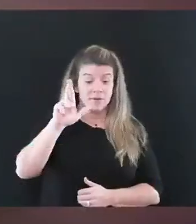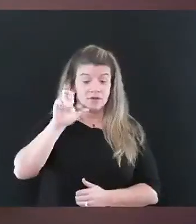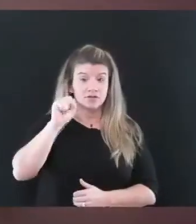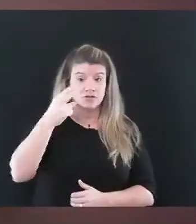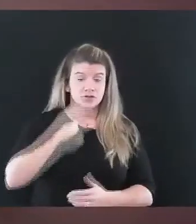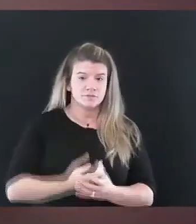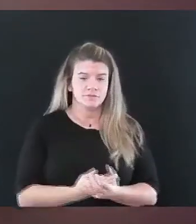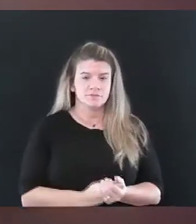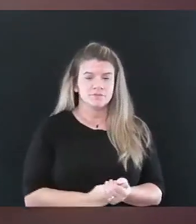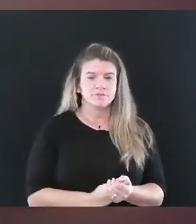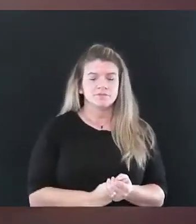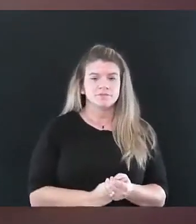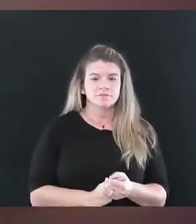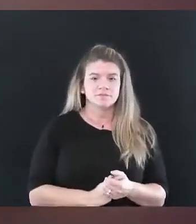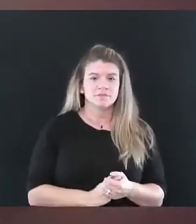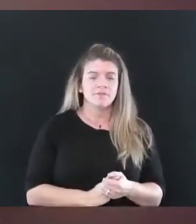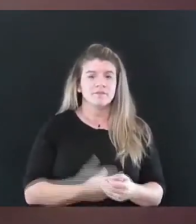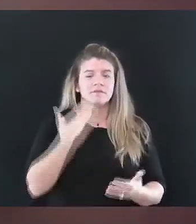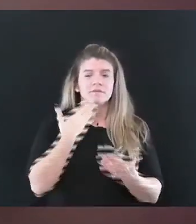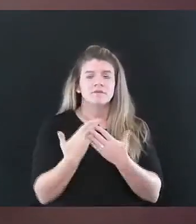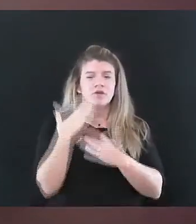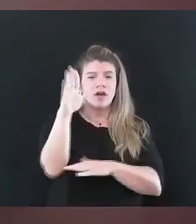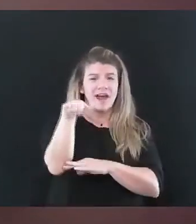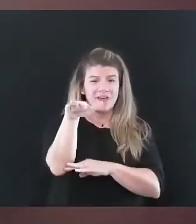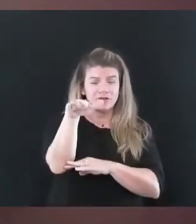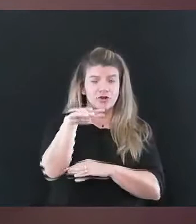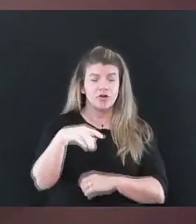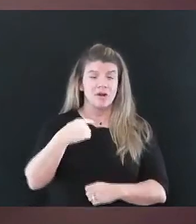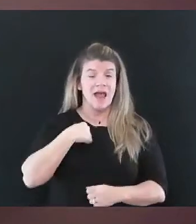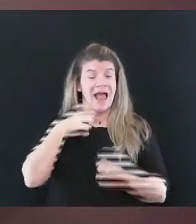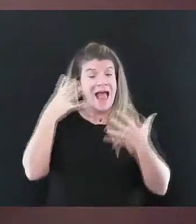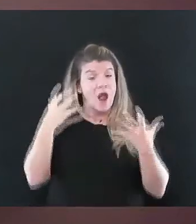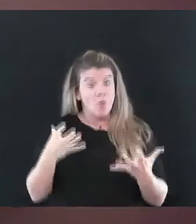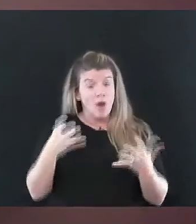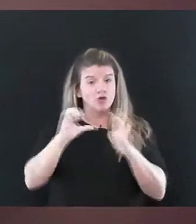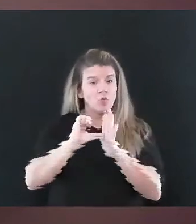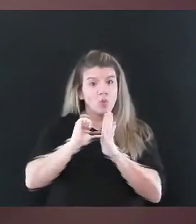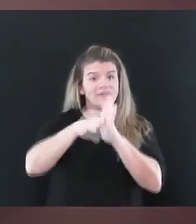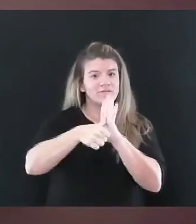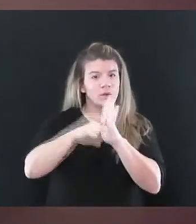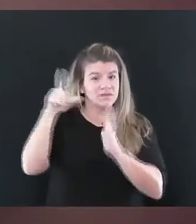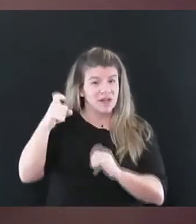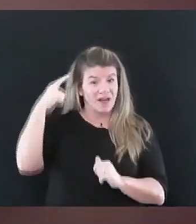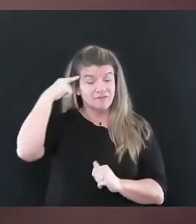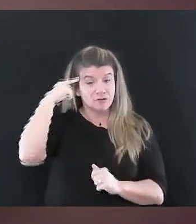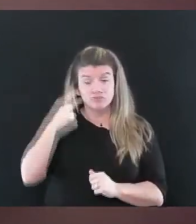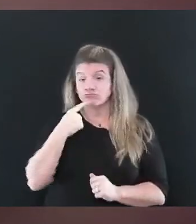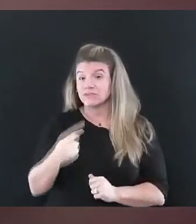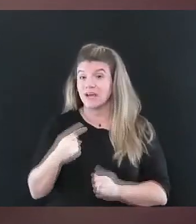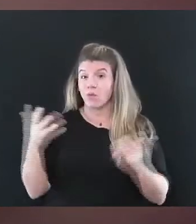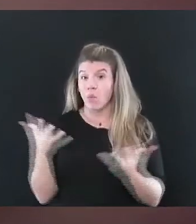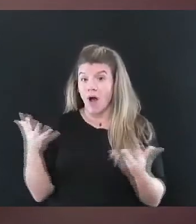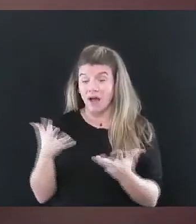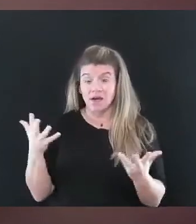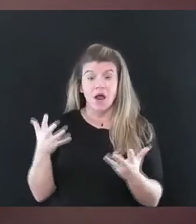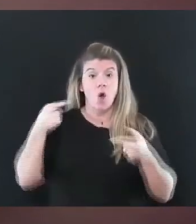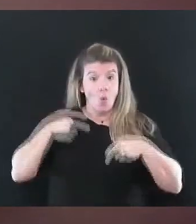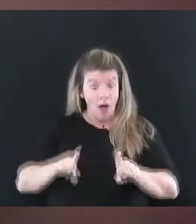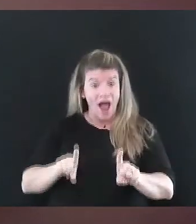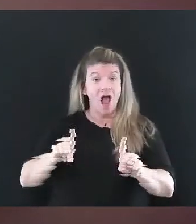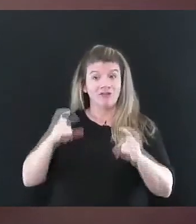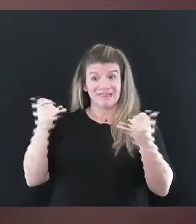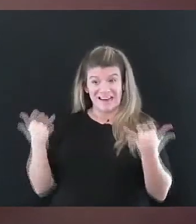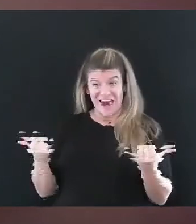Well, good afternoon. I want to reinforce what the governor has said, that, you know, while West